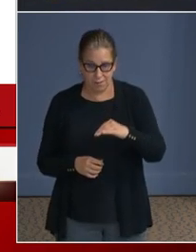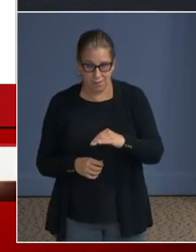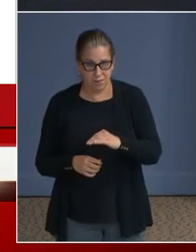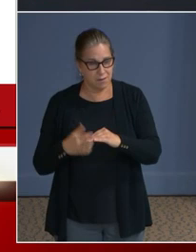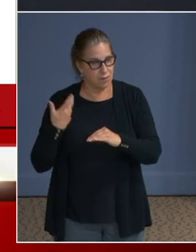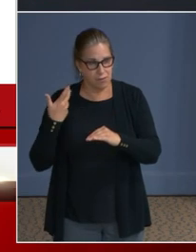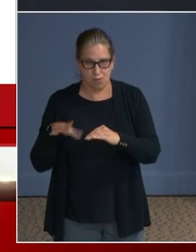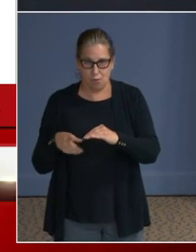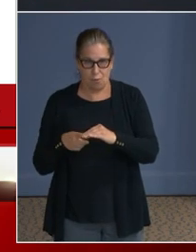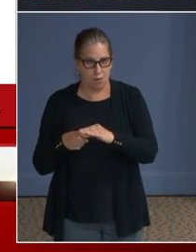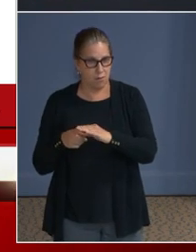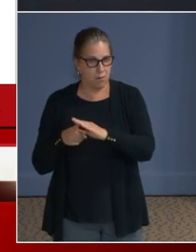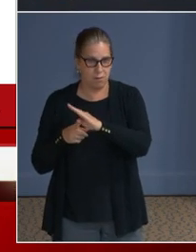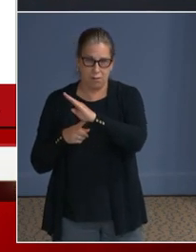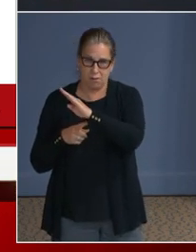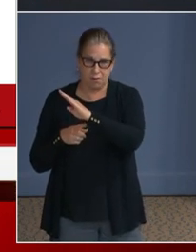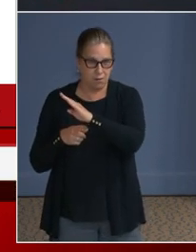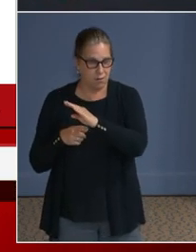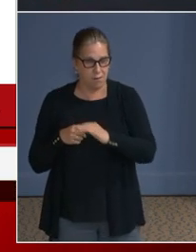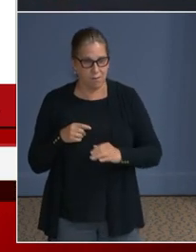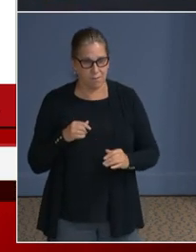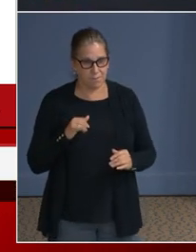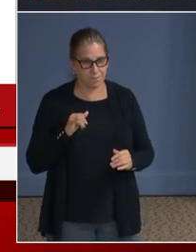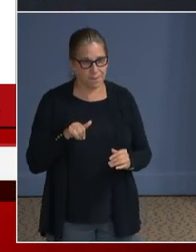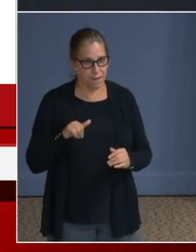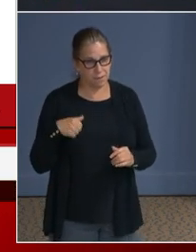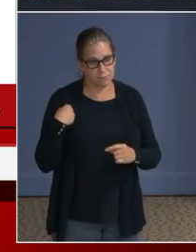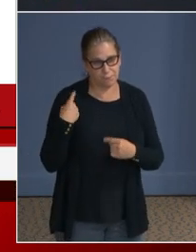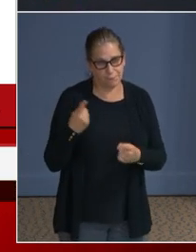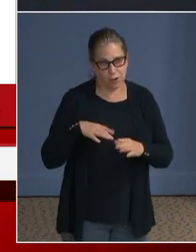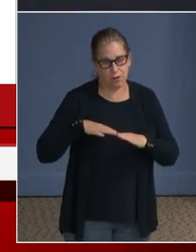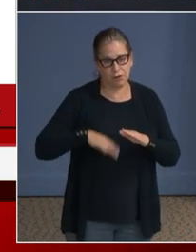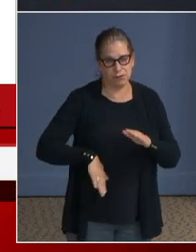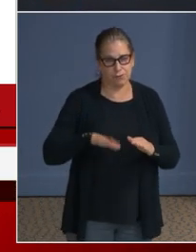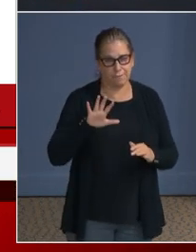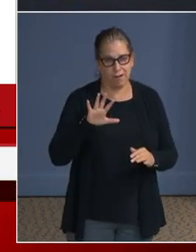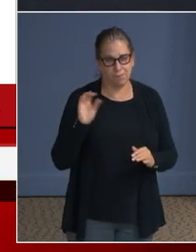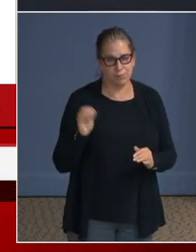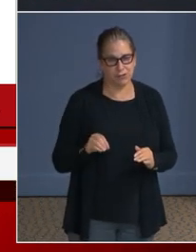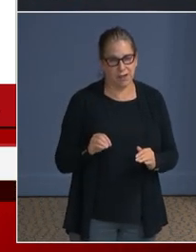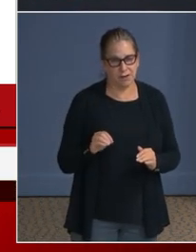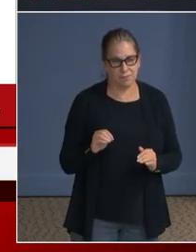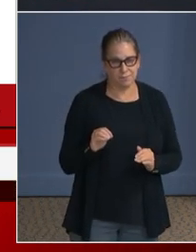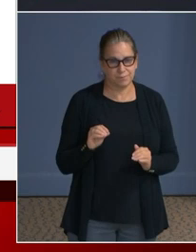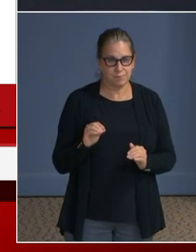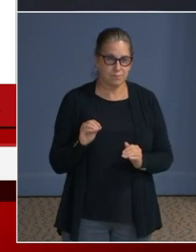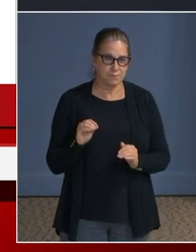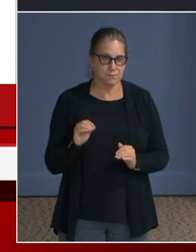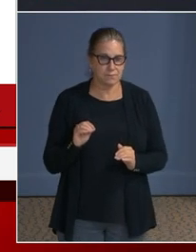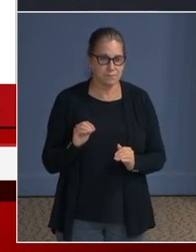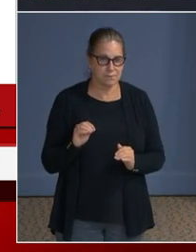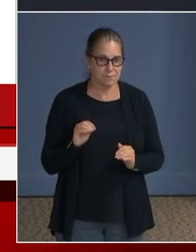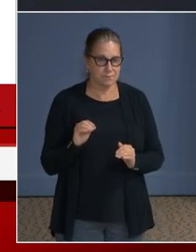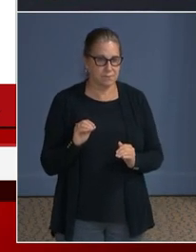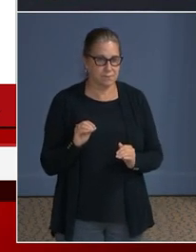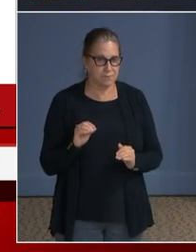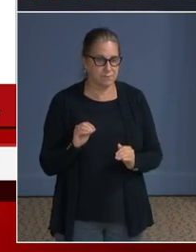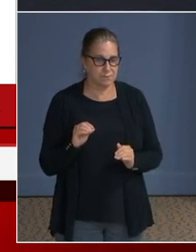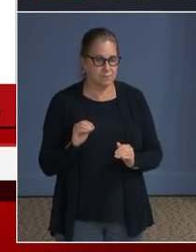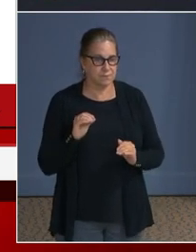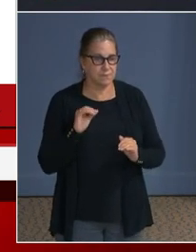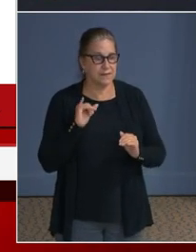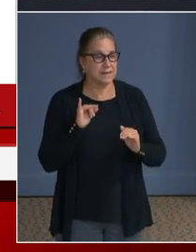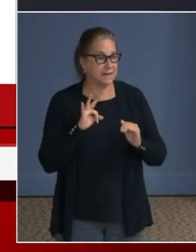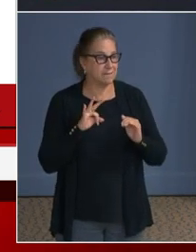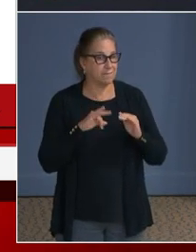activity, that percentage should be below 5. And in some instances, if you can keep it below 3, even better. So